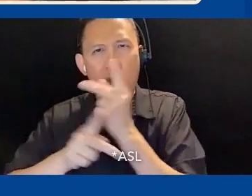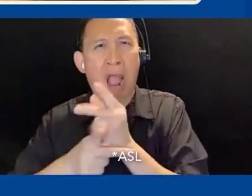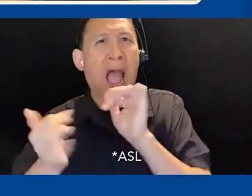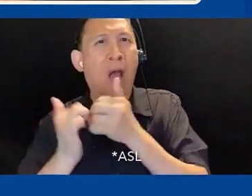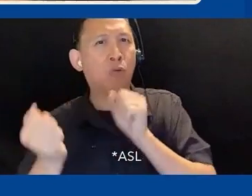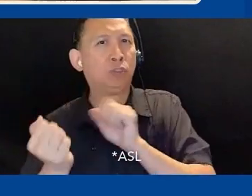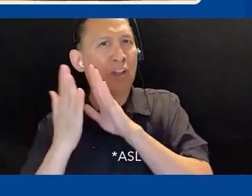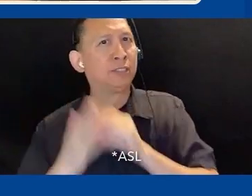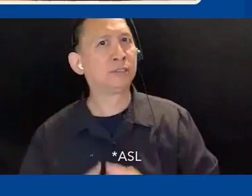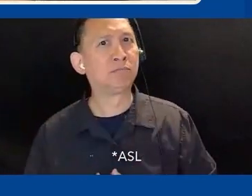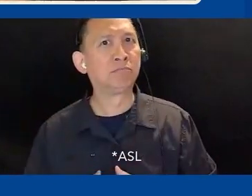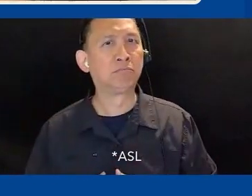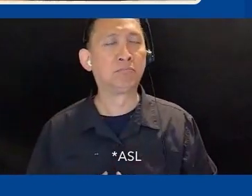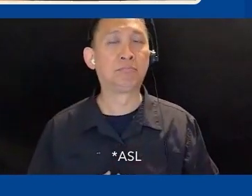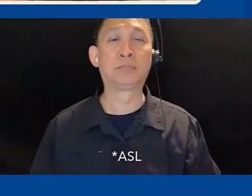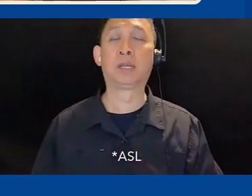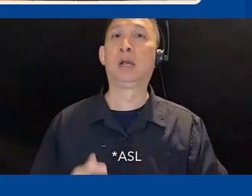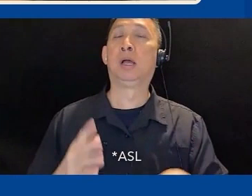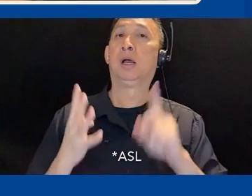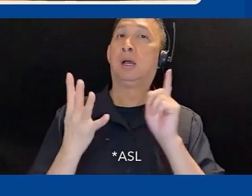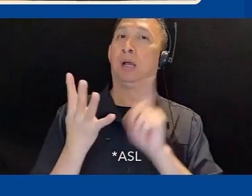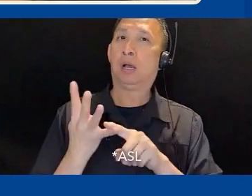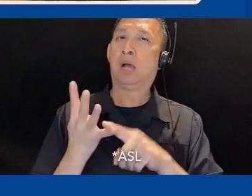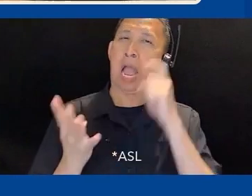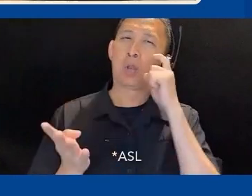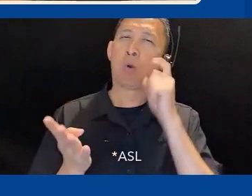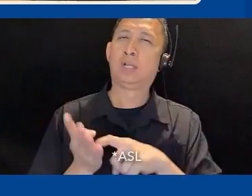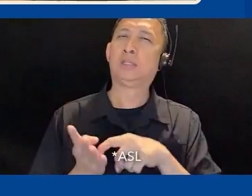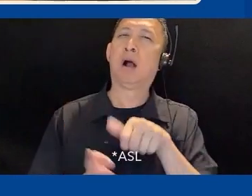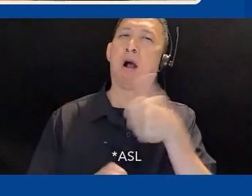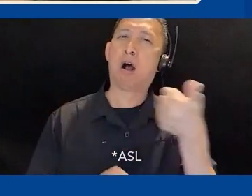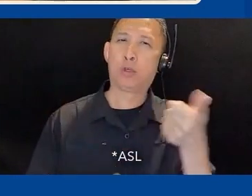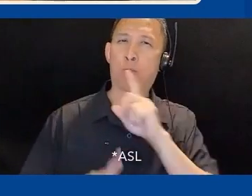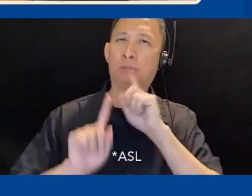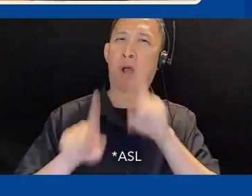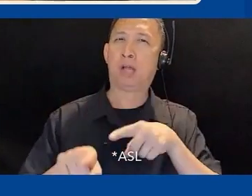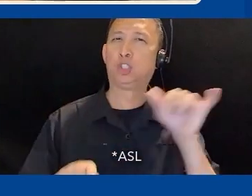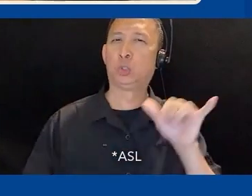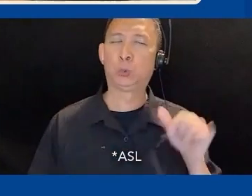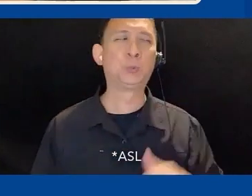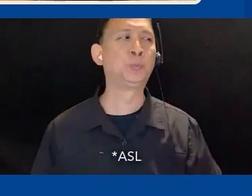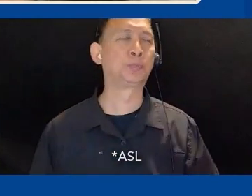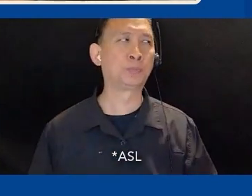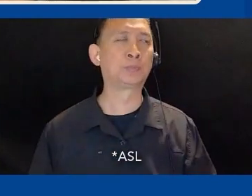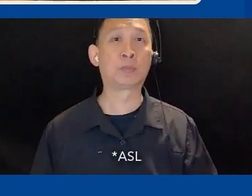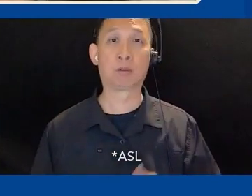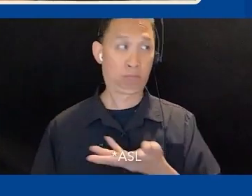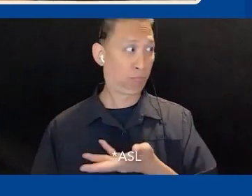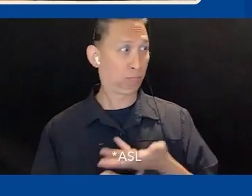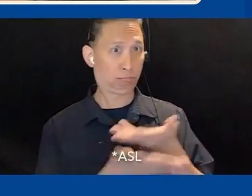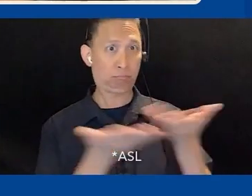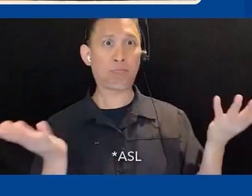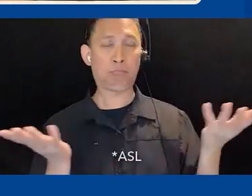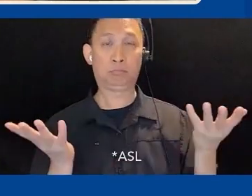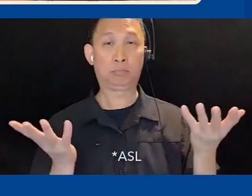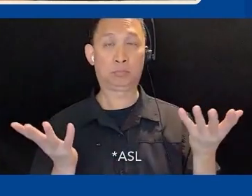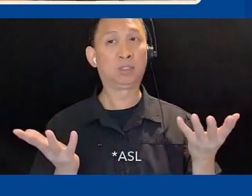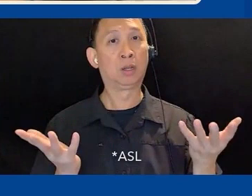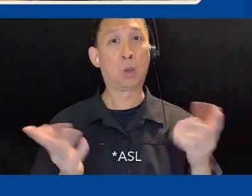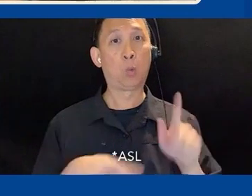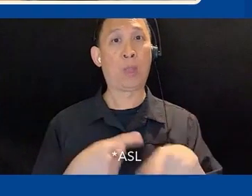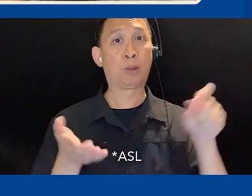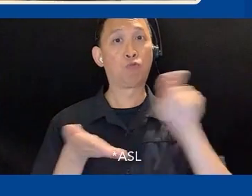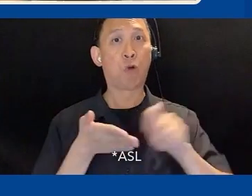know, and then there's kind of this other part of it too, which, you know, I think a lot of us took on a great deal of risk